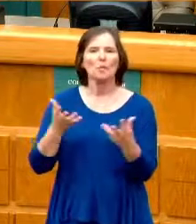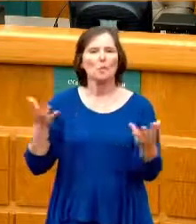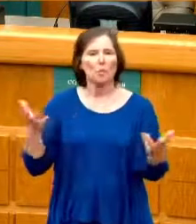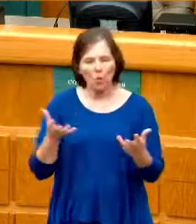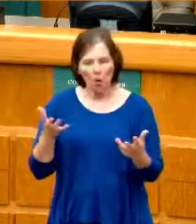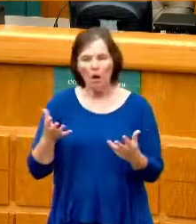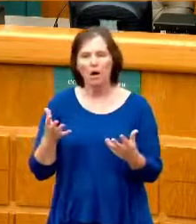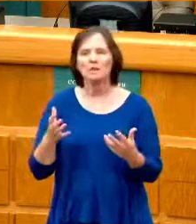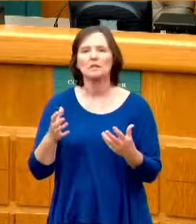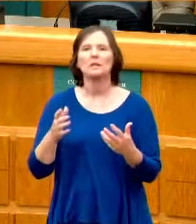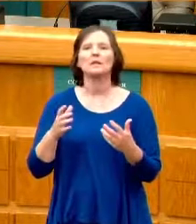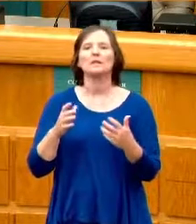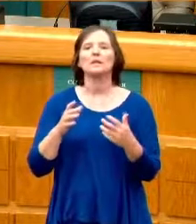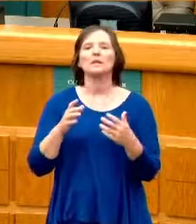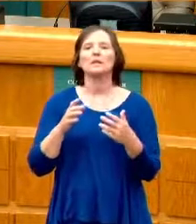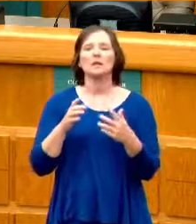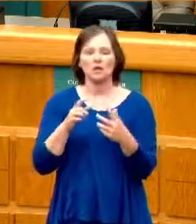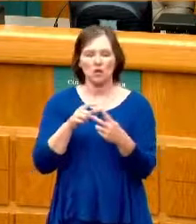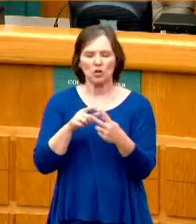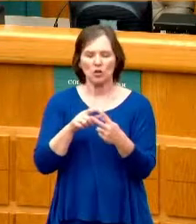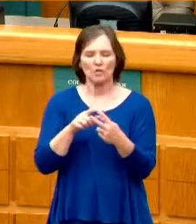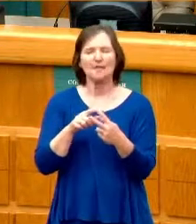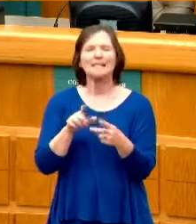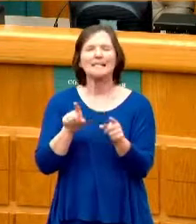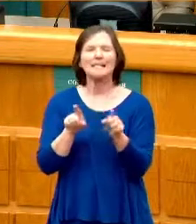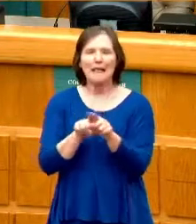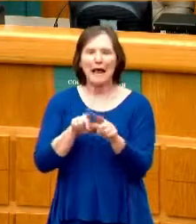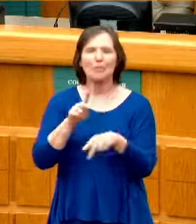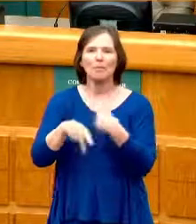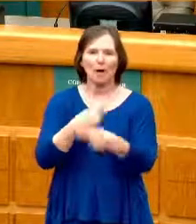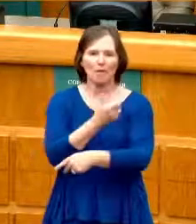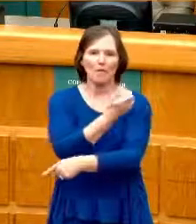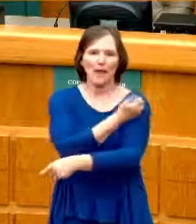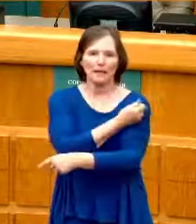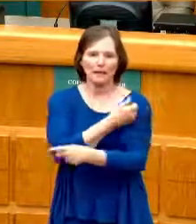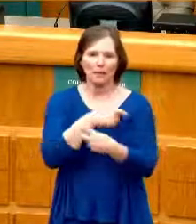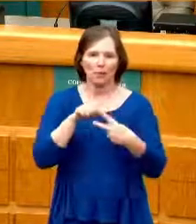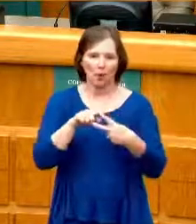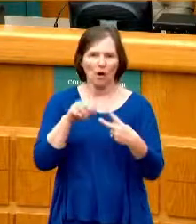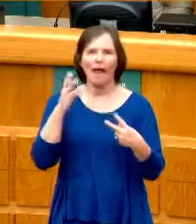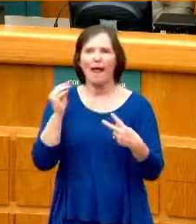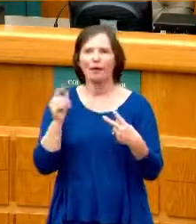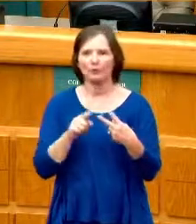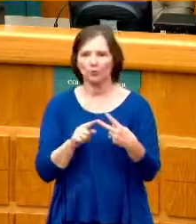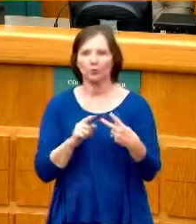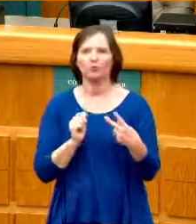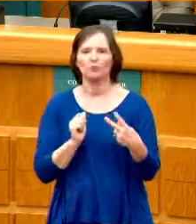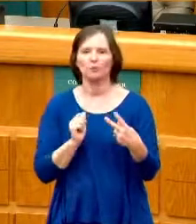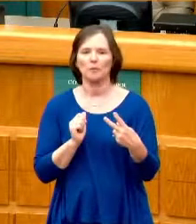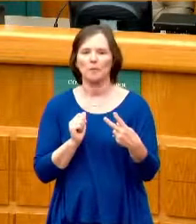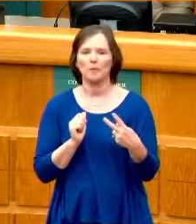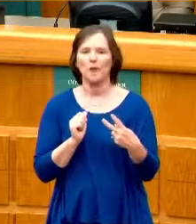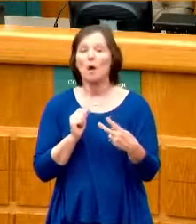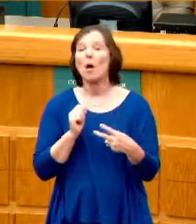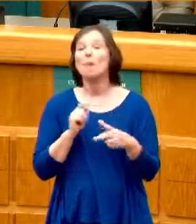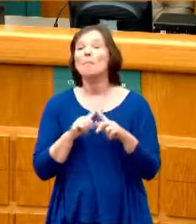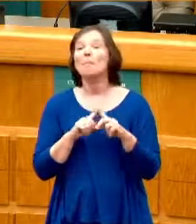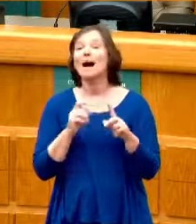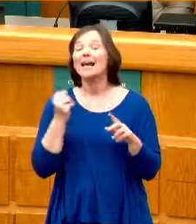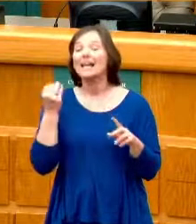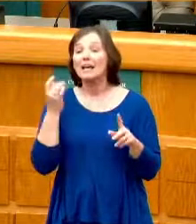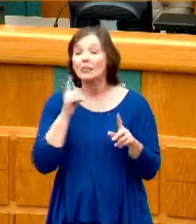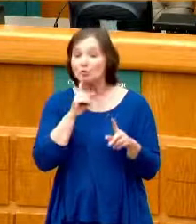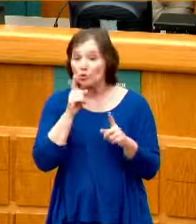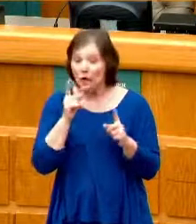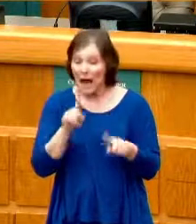first dose, and then 28 days later, you take your second dose Moderna. The only exception is if you're allergic, severely